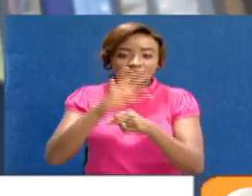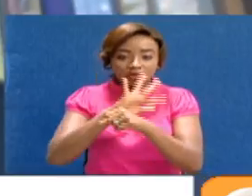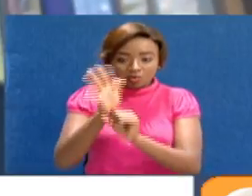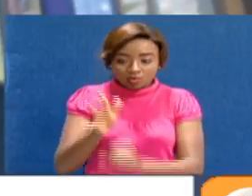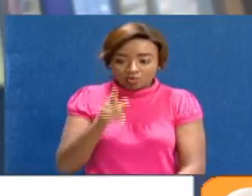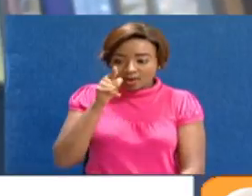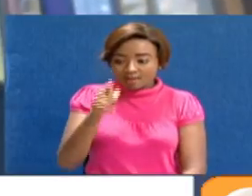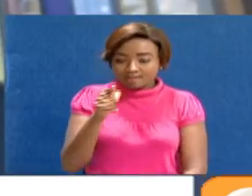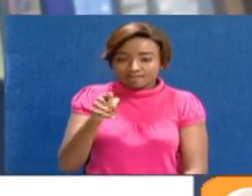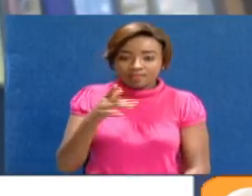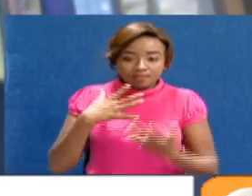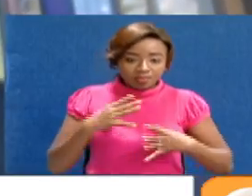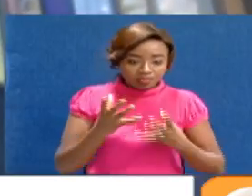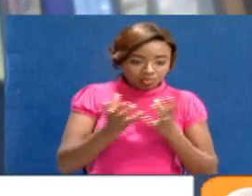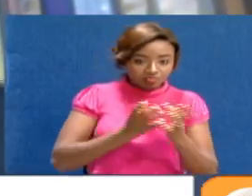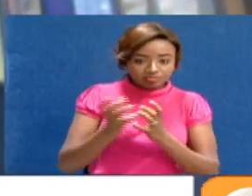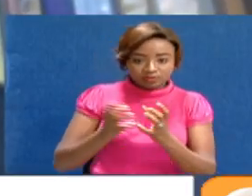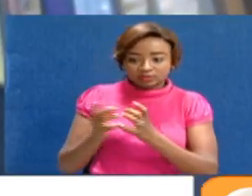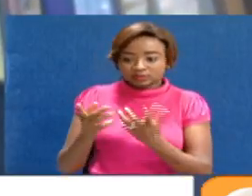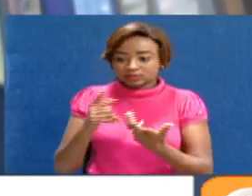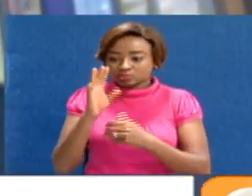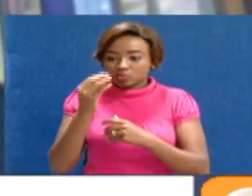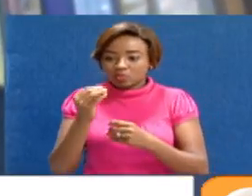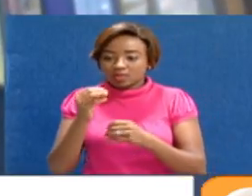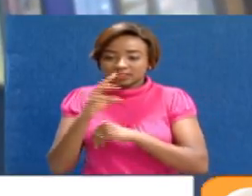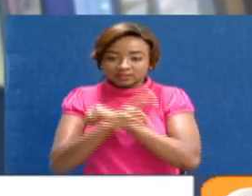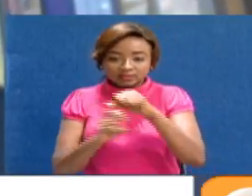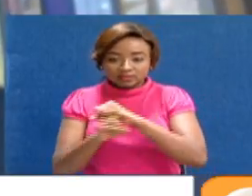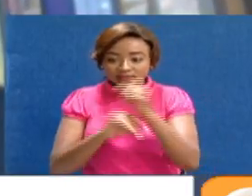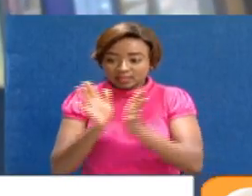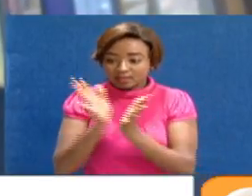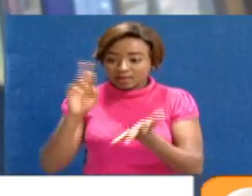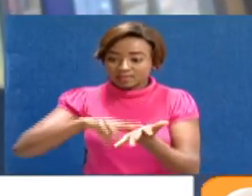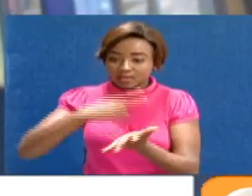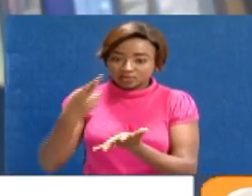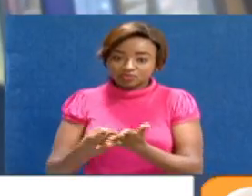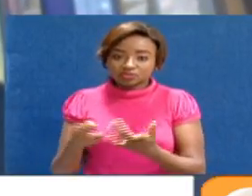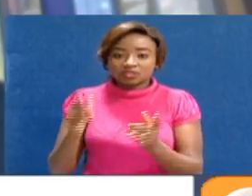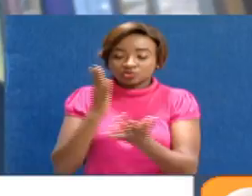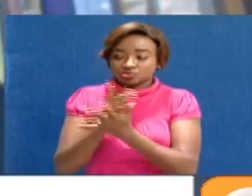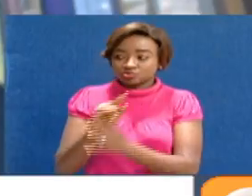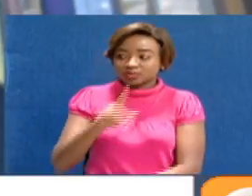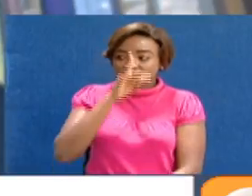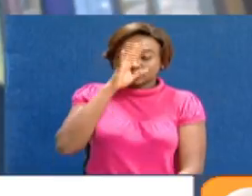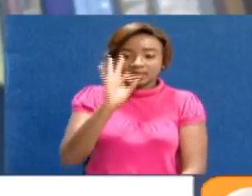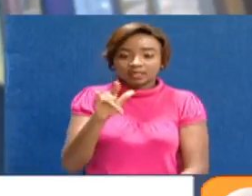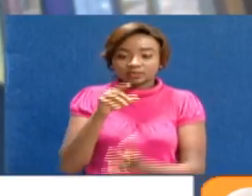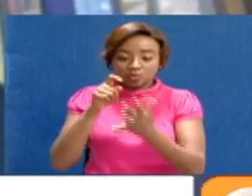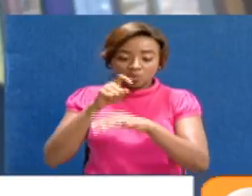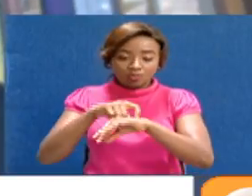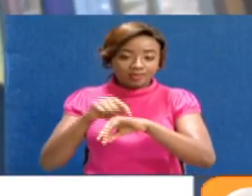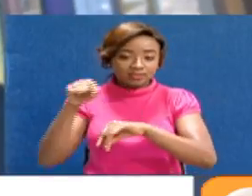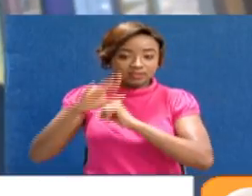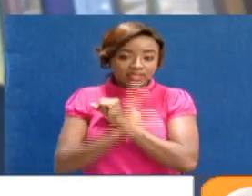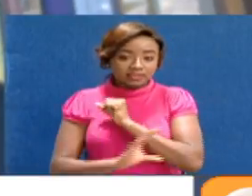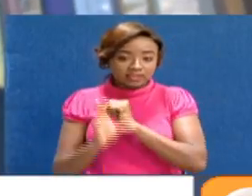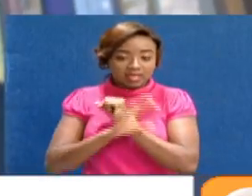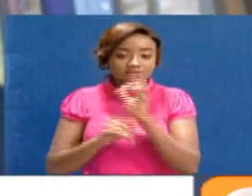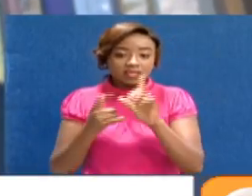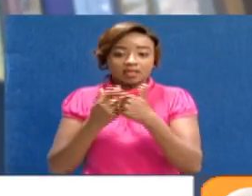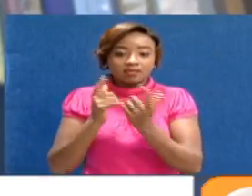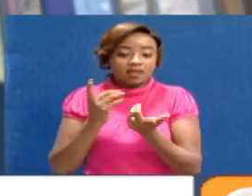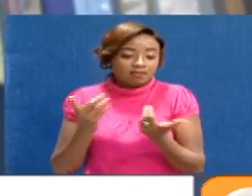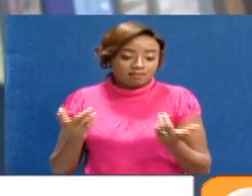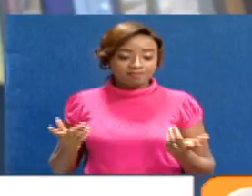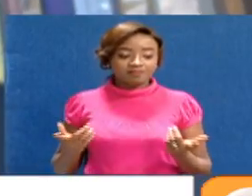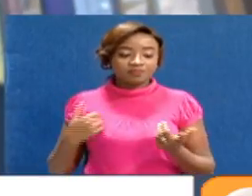COVID-19 entrepreneurs are those responsible for theft of public resources at this very critical moment of this country's, at this